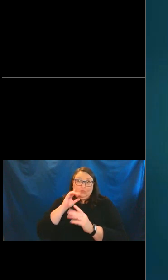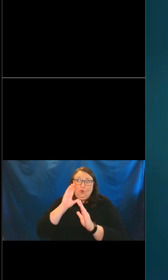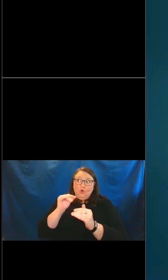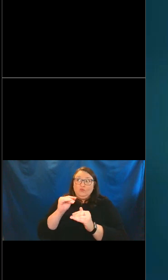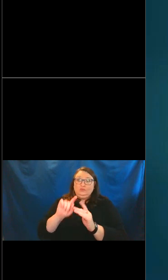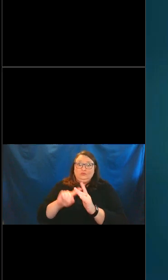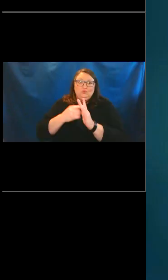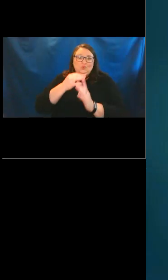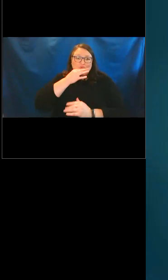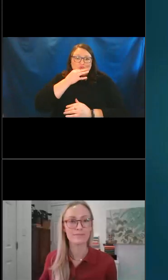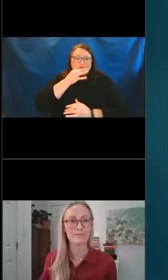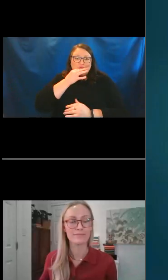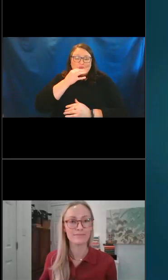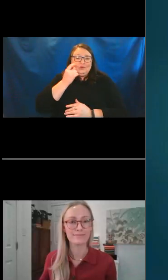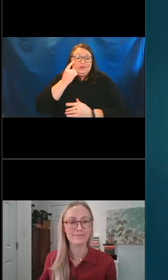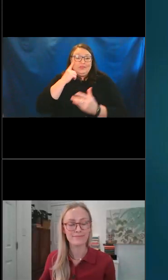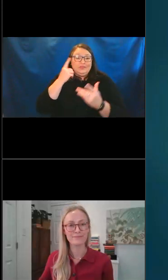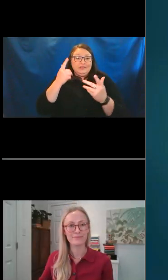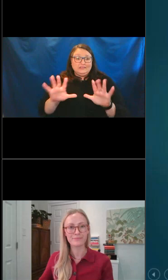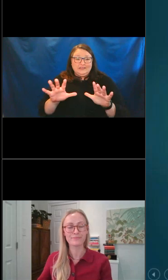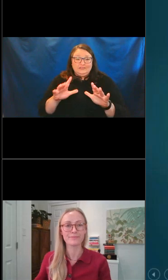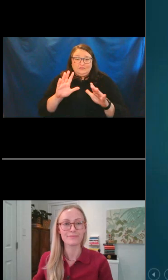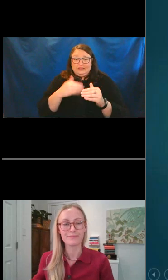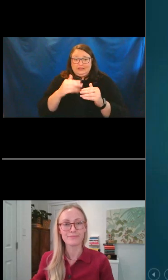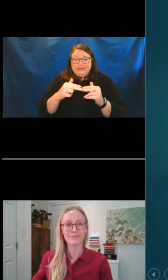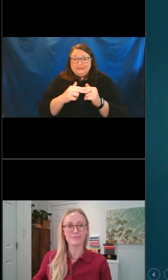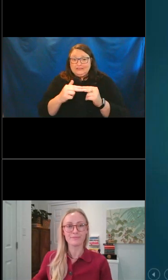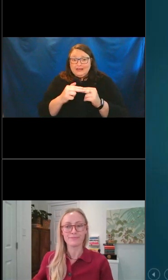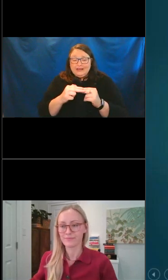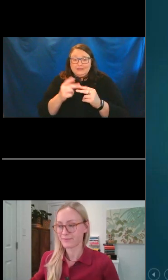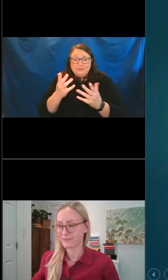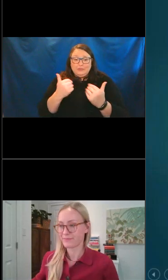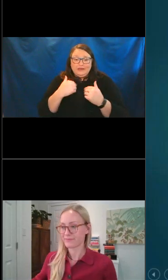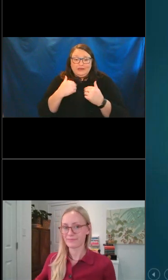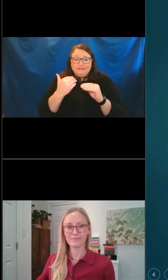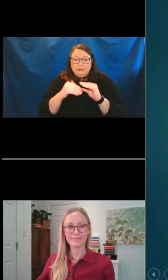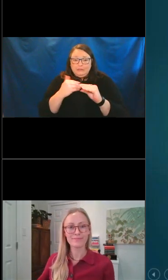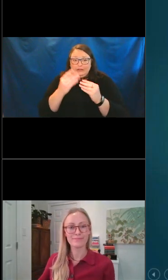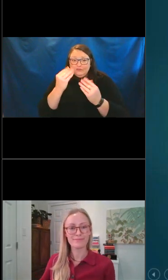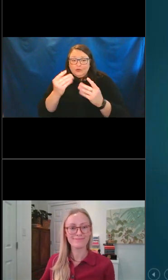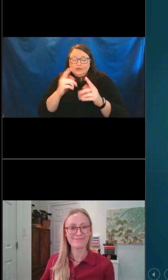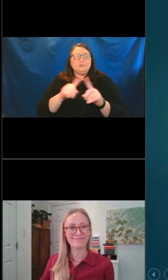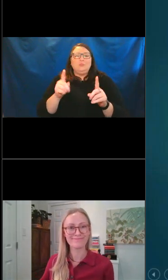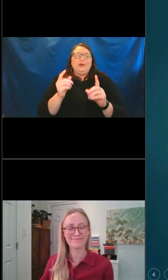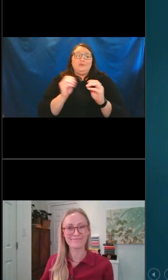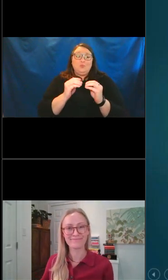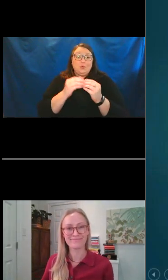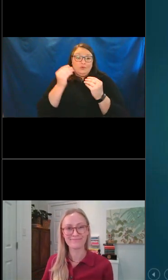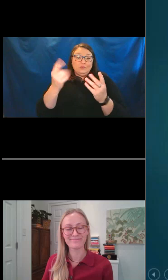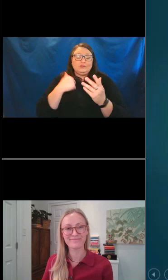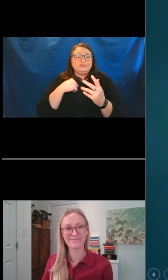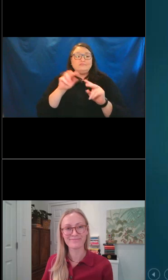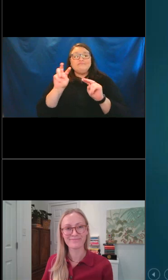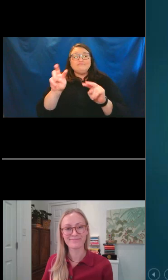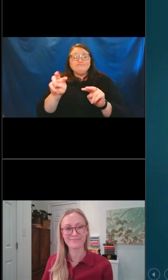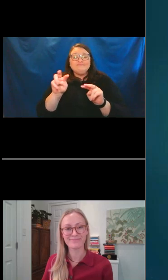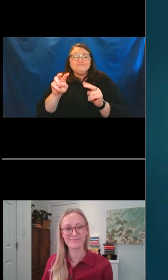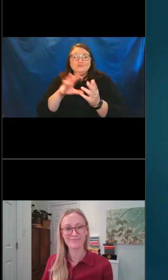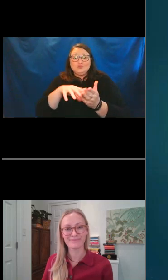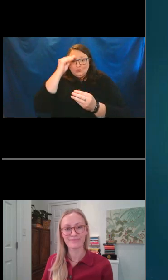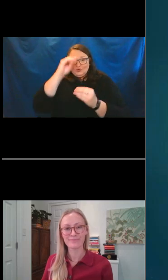for my next slide. Is like my email contact, but again, more information. I look forward to hearing about